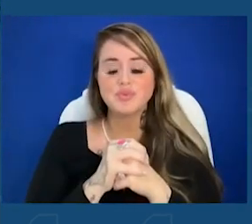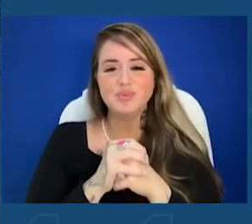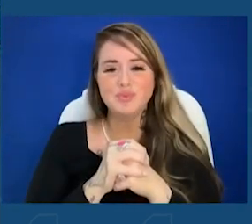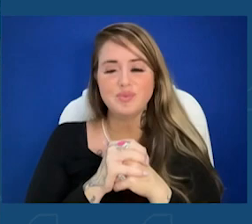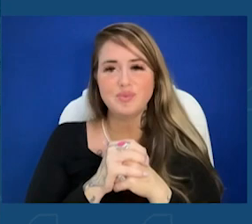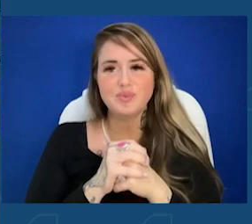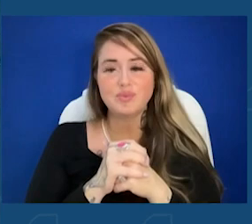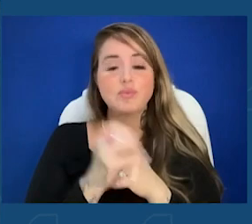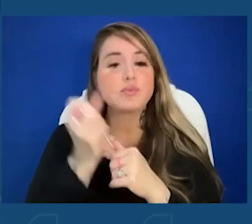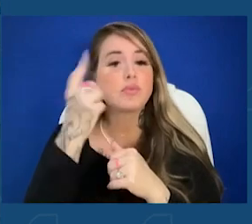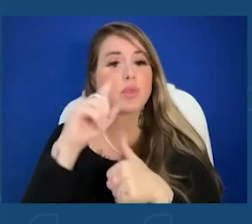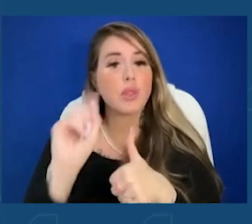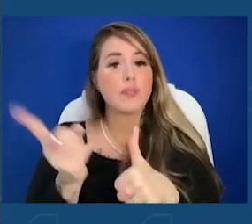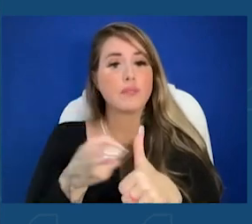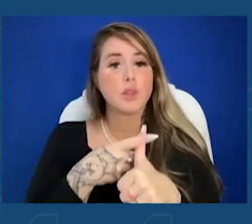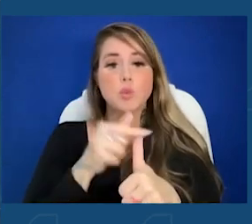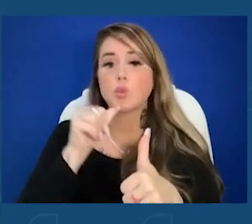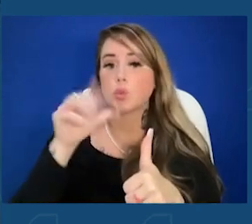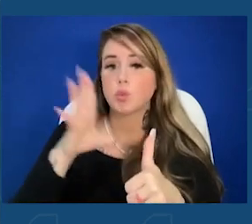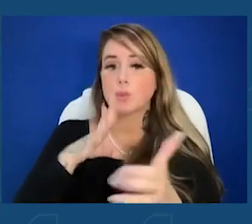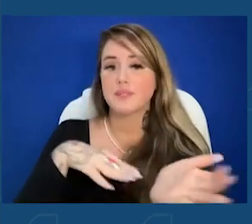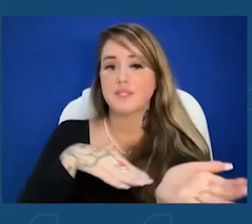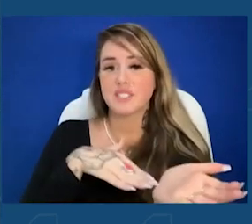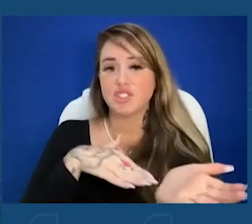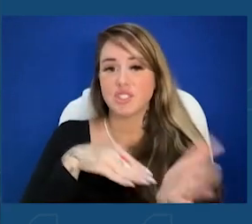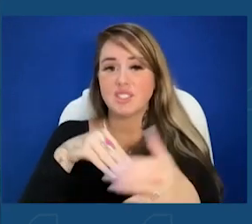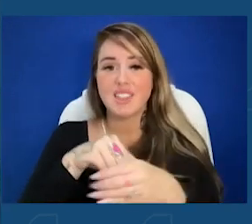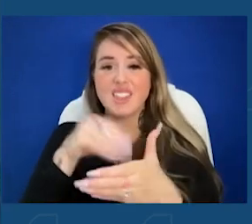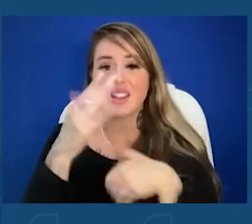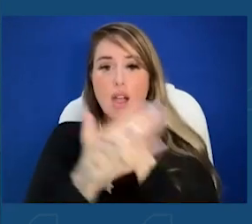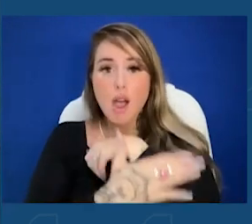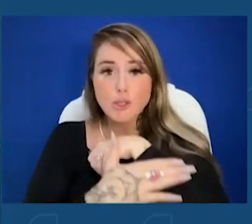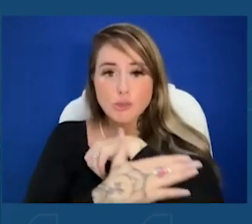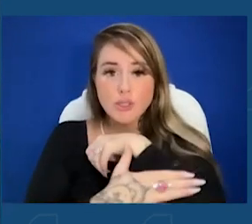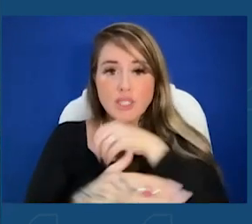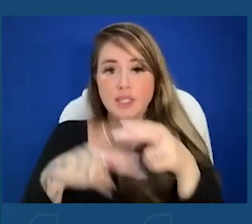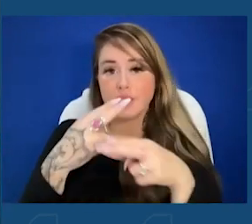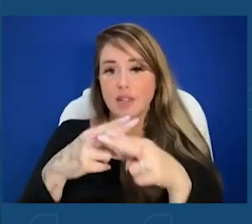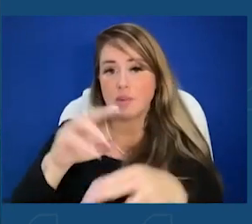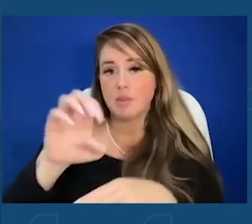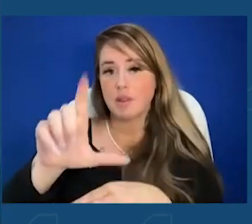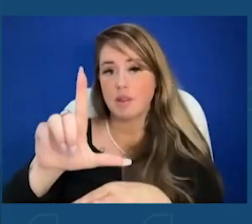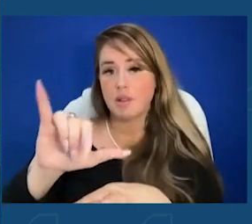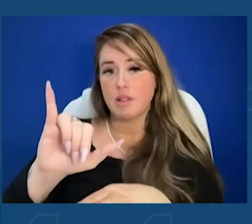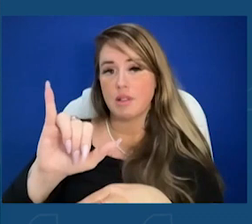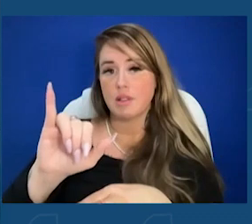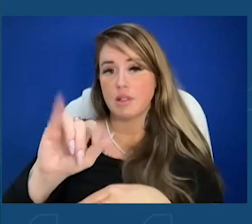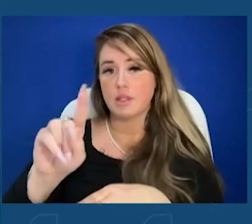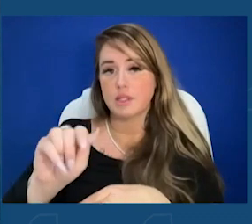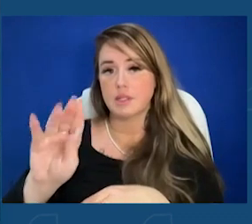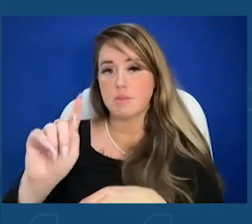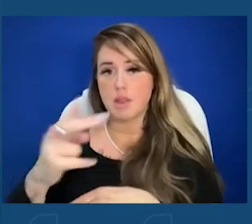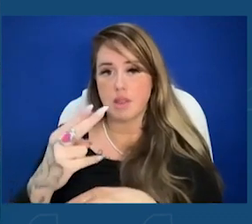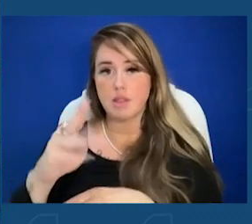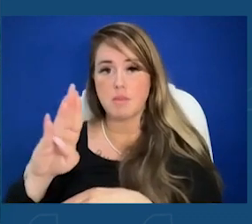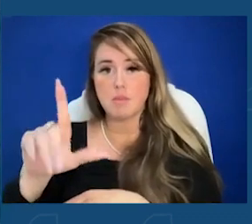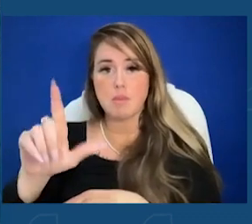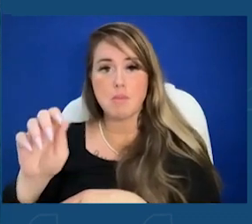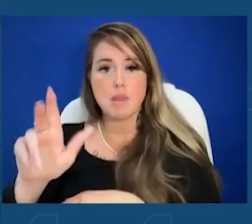The very first woman physician in the country, Elizabeth Blackwell, graduated from?